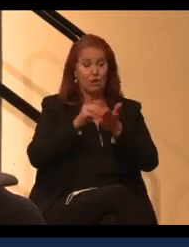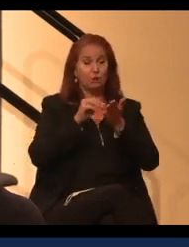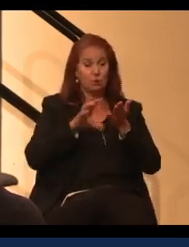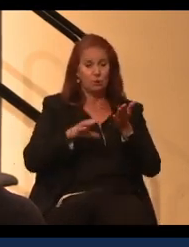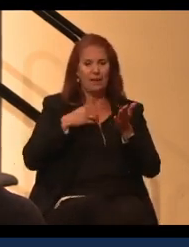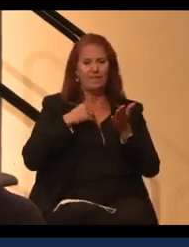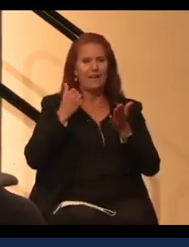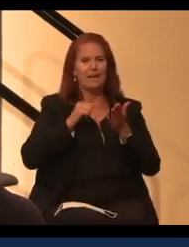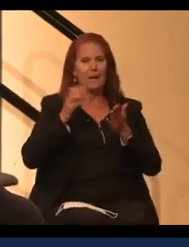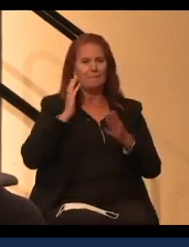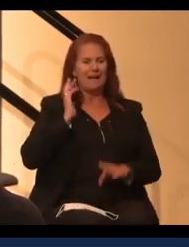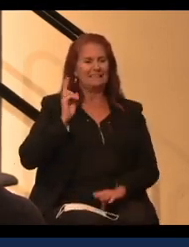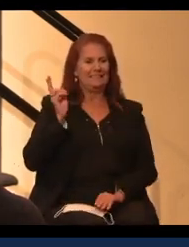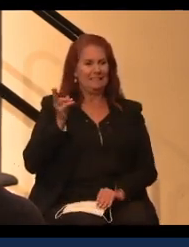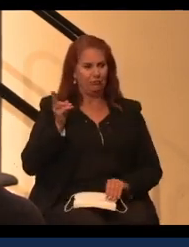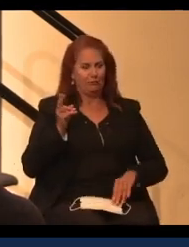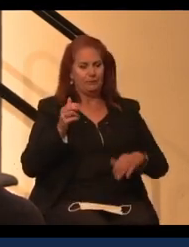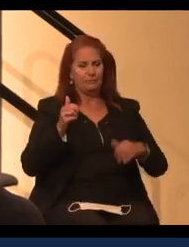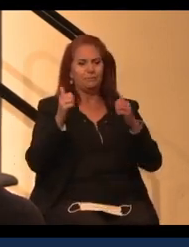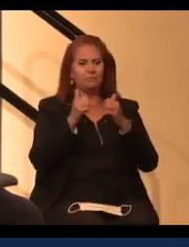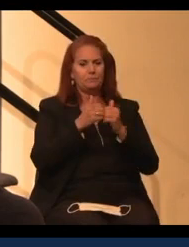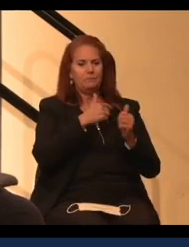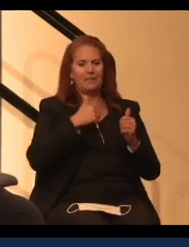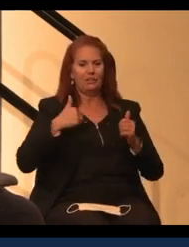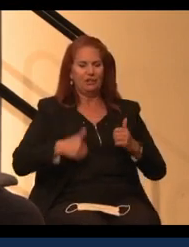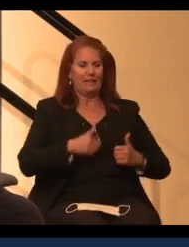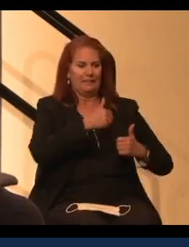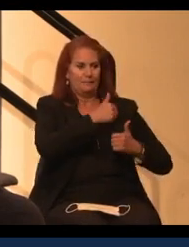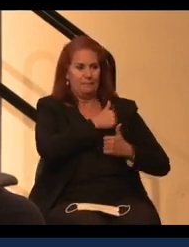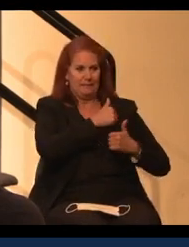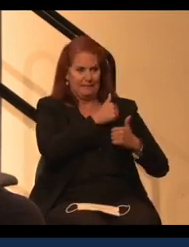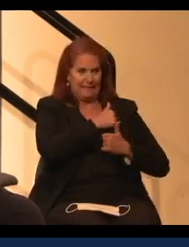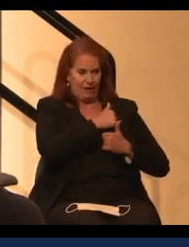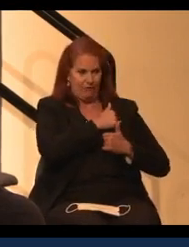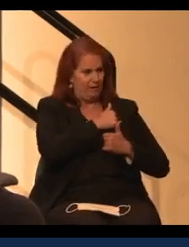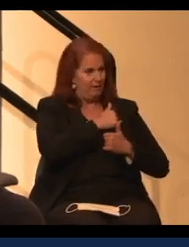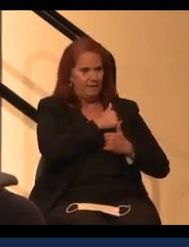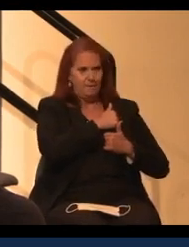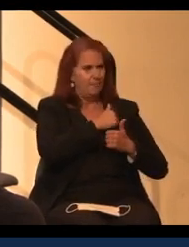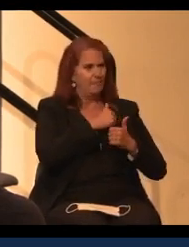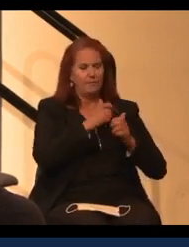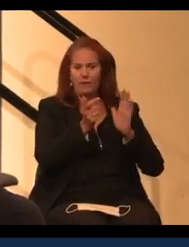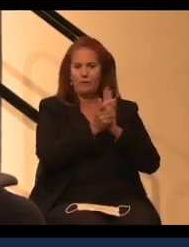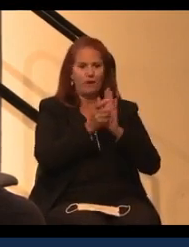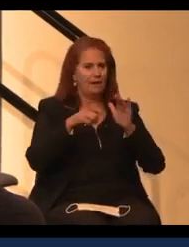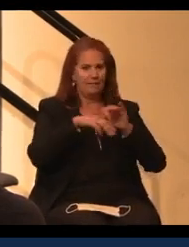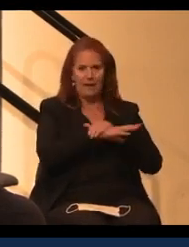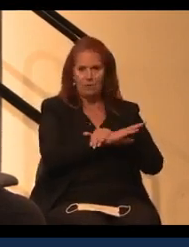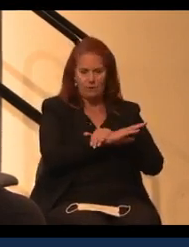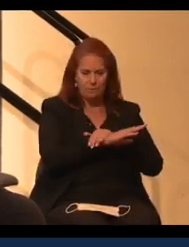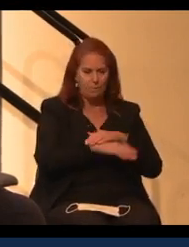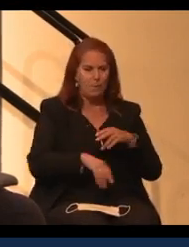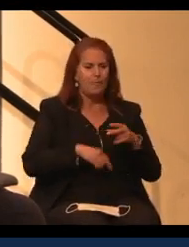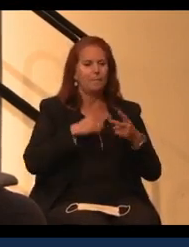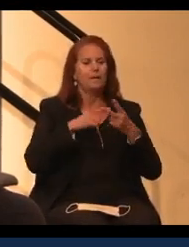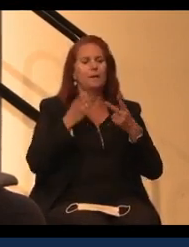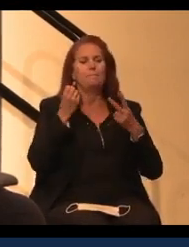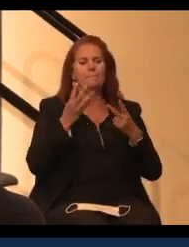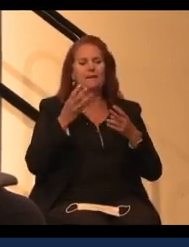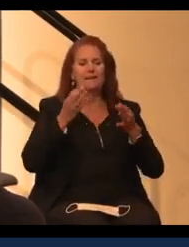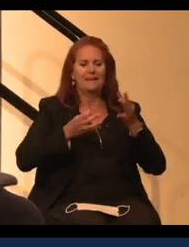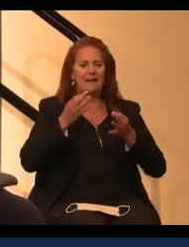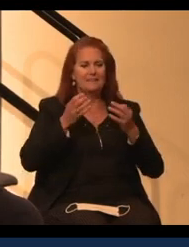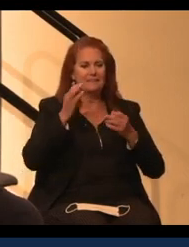any past history with the Chinese military, they are not allowed. There are many cases